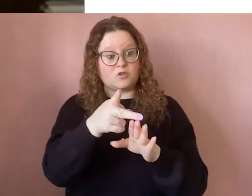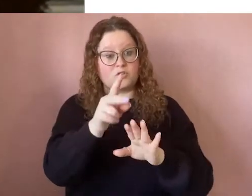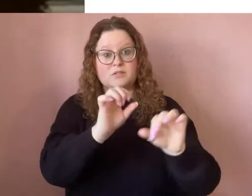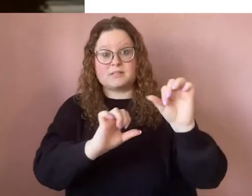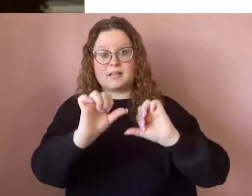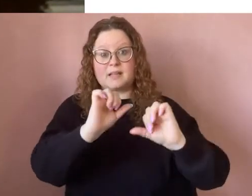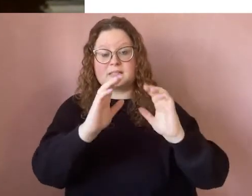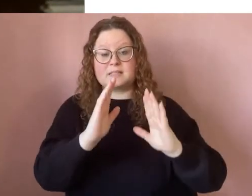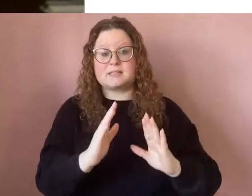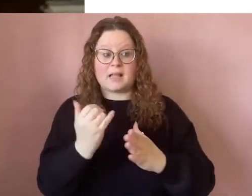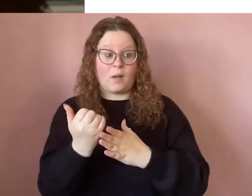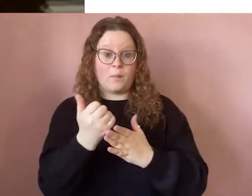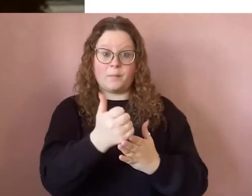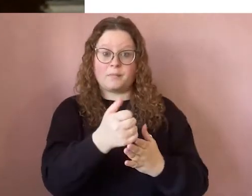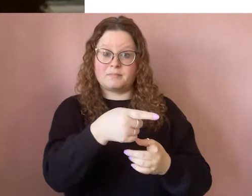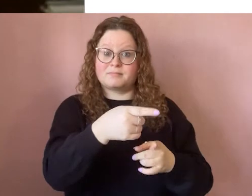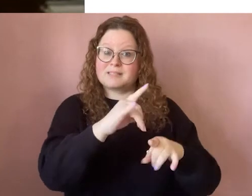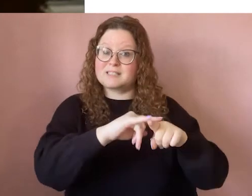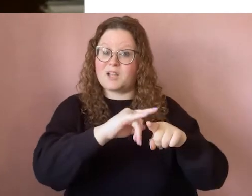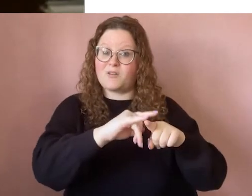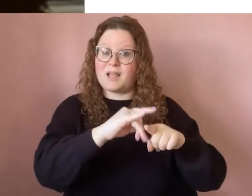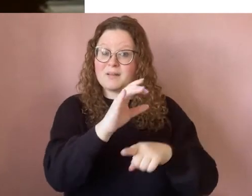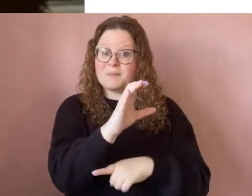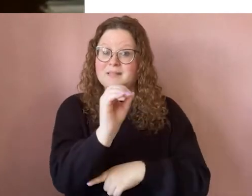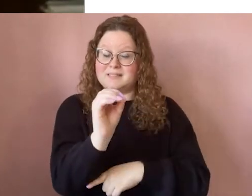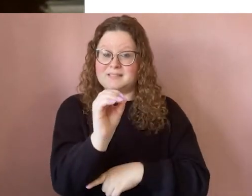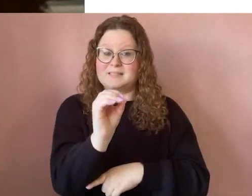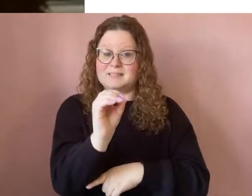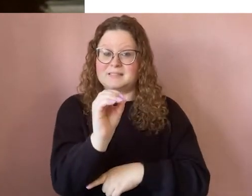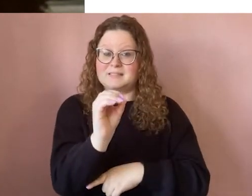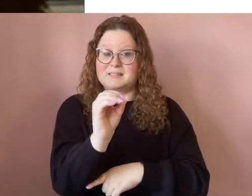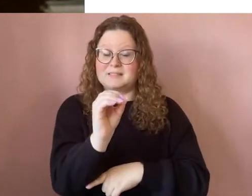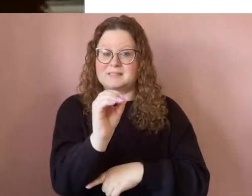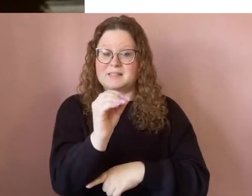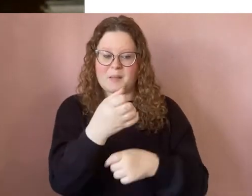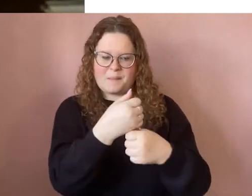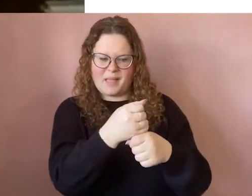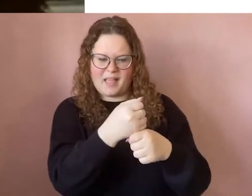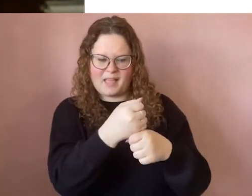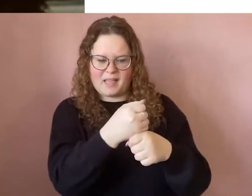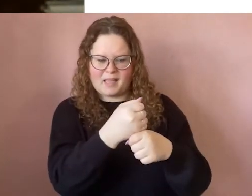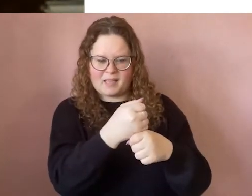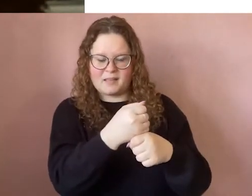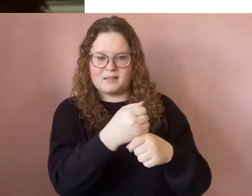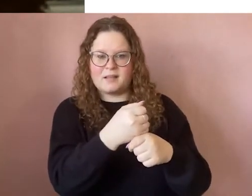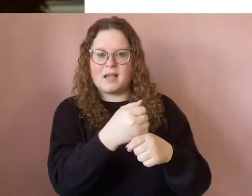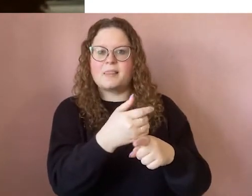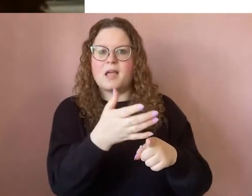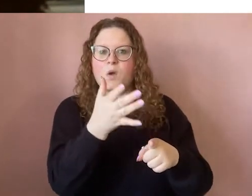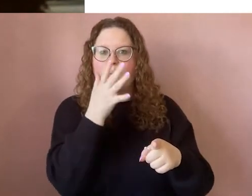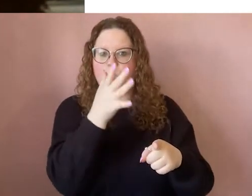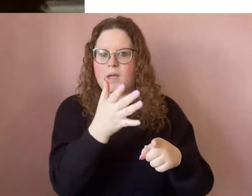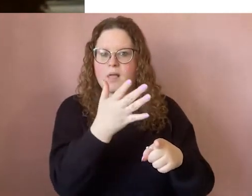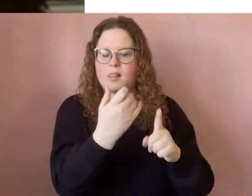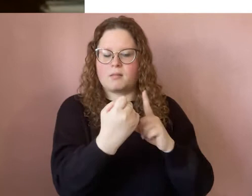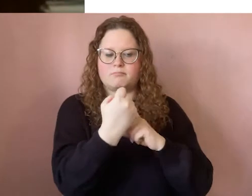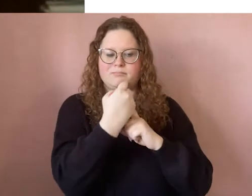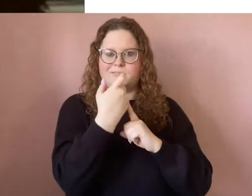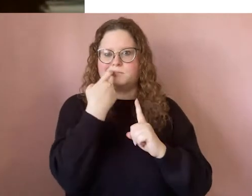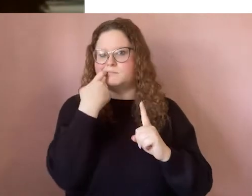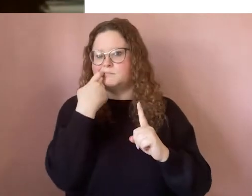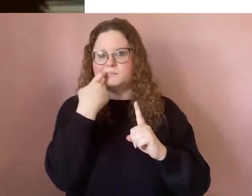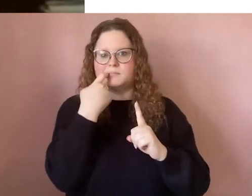cigarette companies design cigarettes to create addictions that led to cancer and